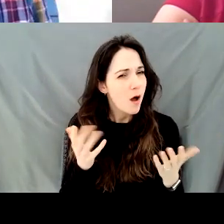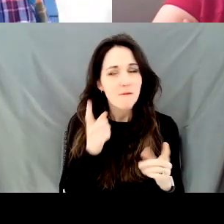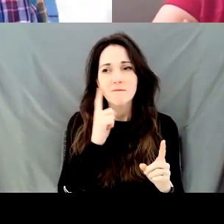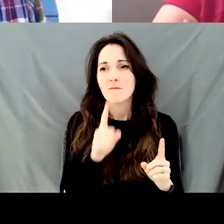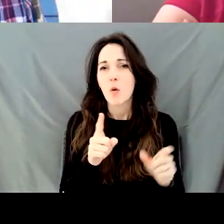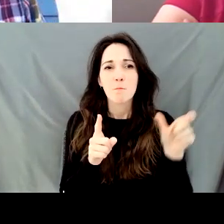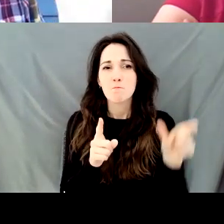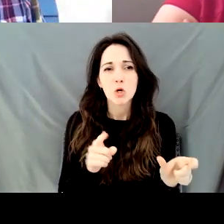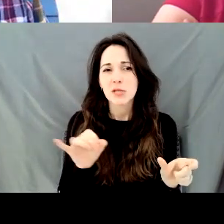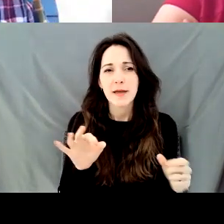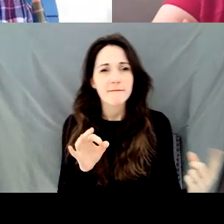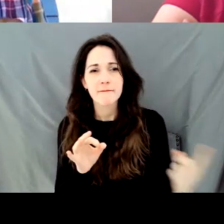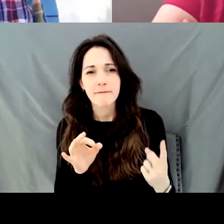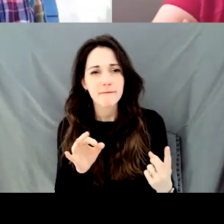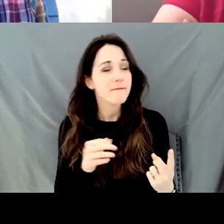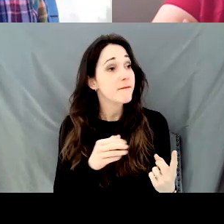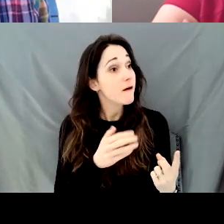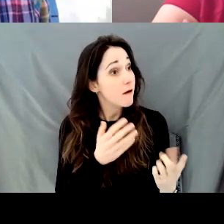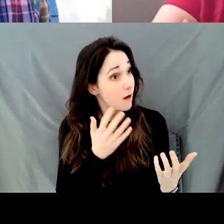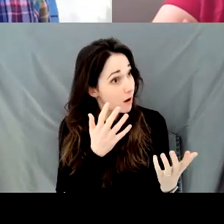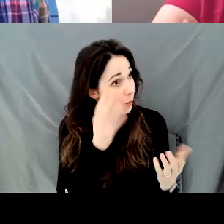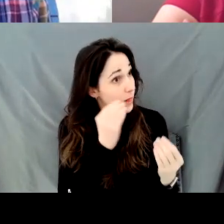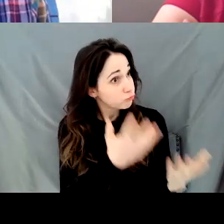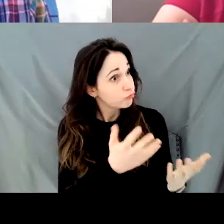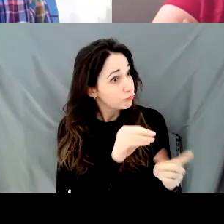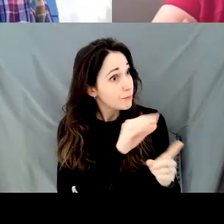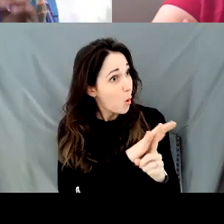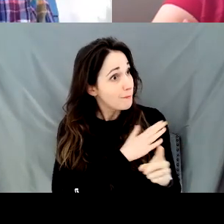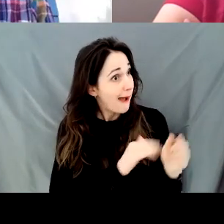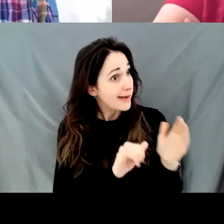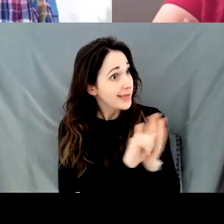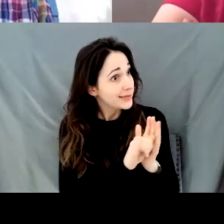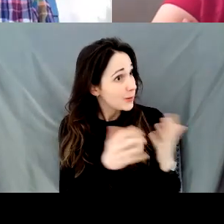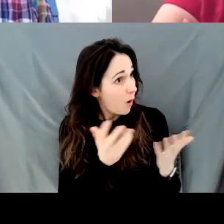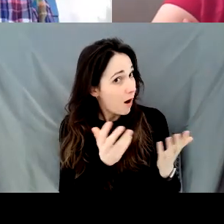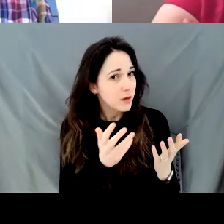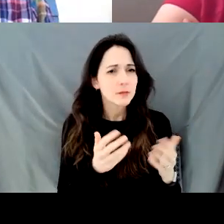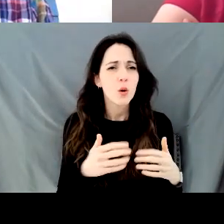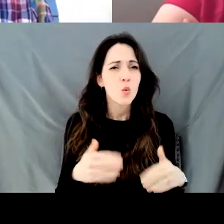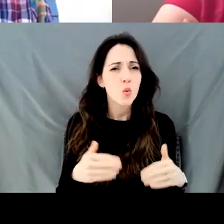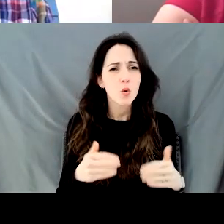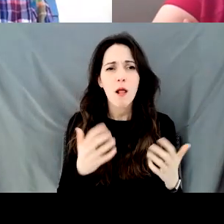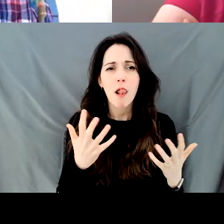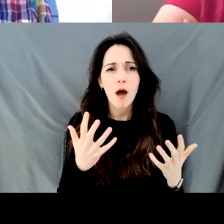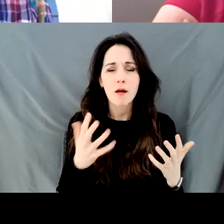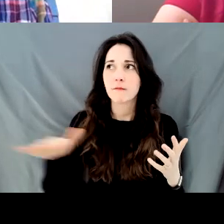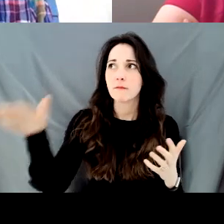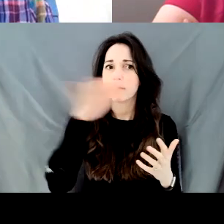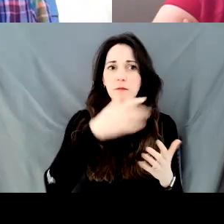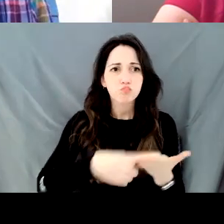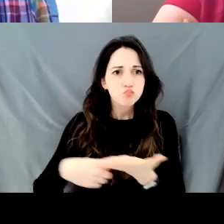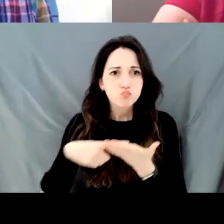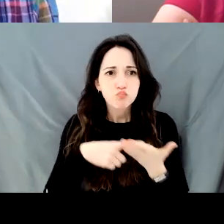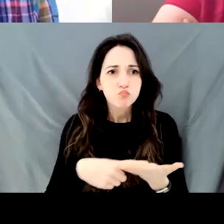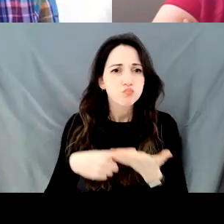I always felt myself represented. And I think there's quite a bit of like a movement to have more representation of diverse